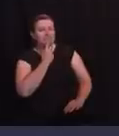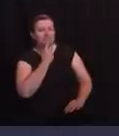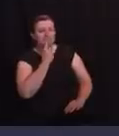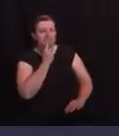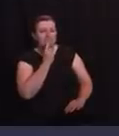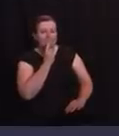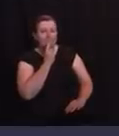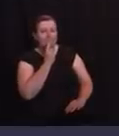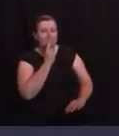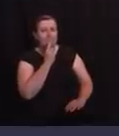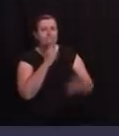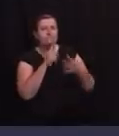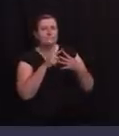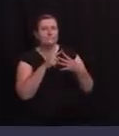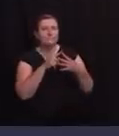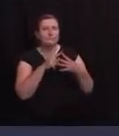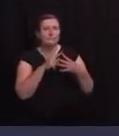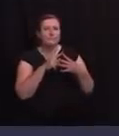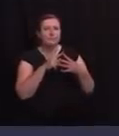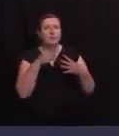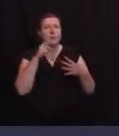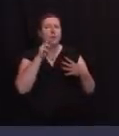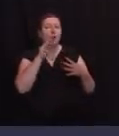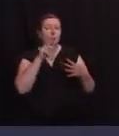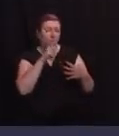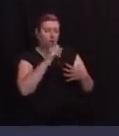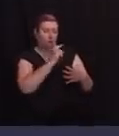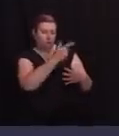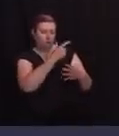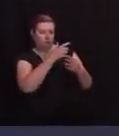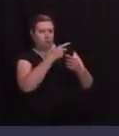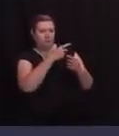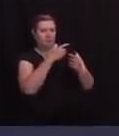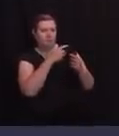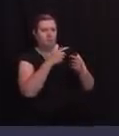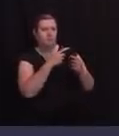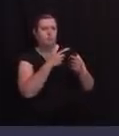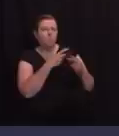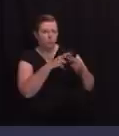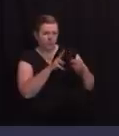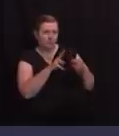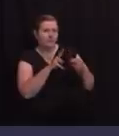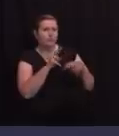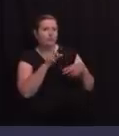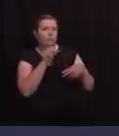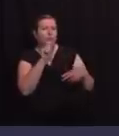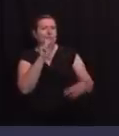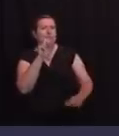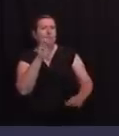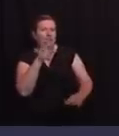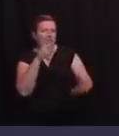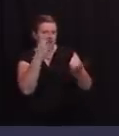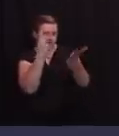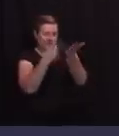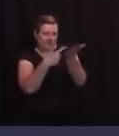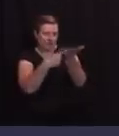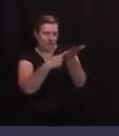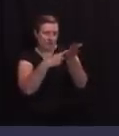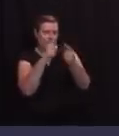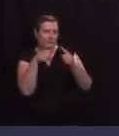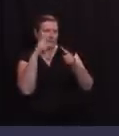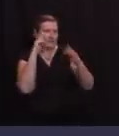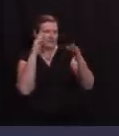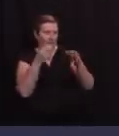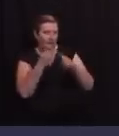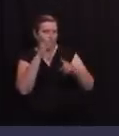Parimal and I had a very brief, Nikita would be defined as 20-second discussion about this decision in the federal court. Parimal, anything you want to